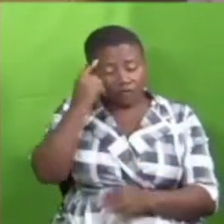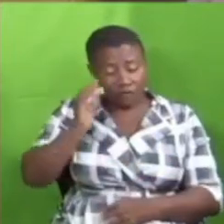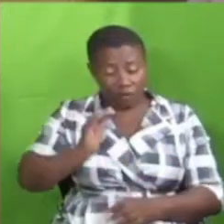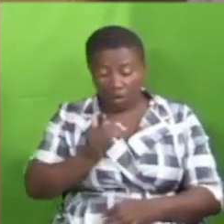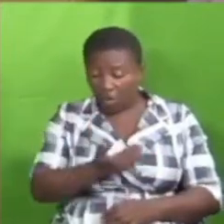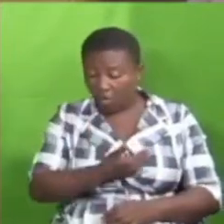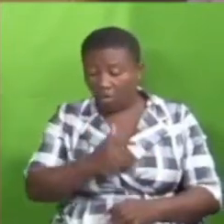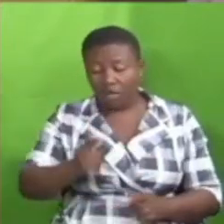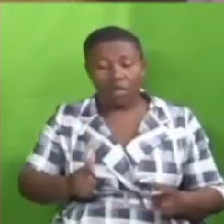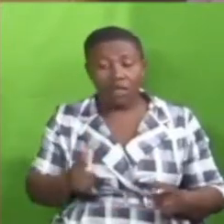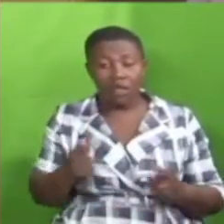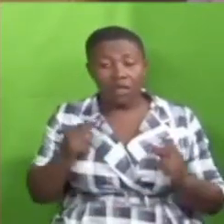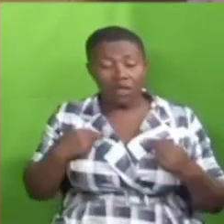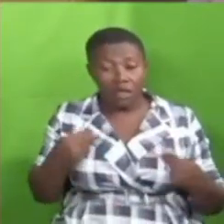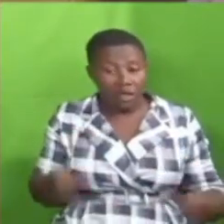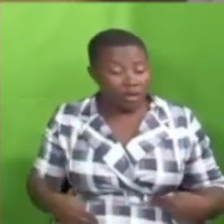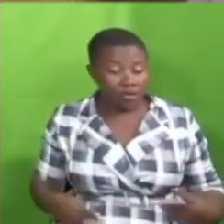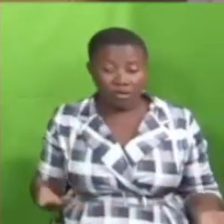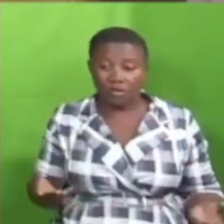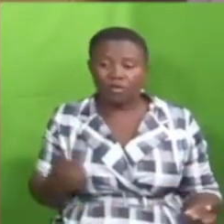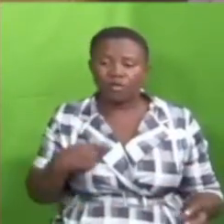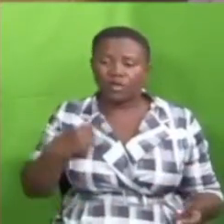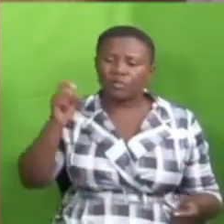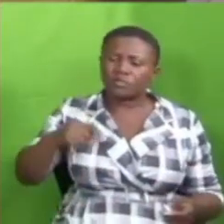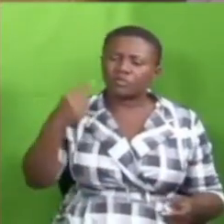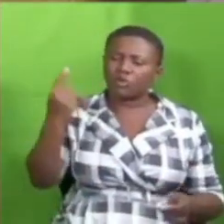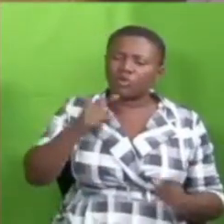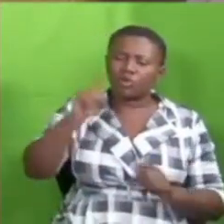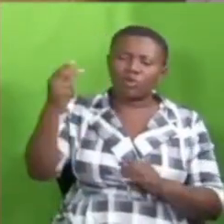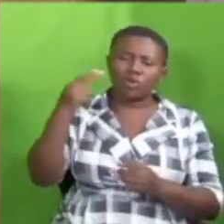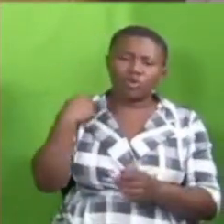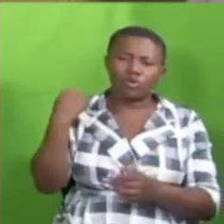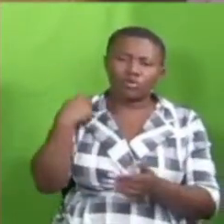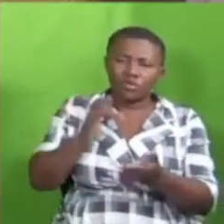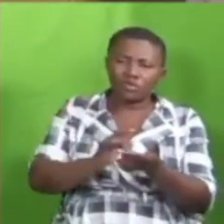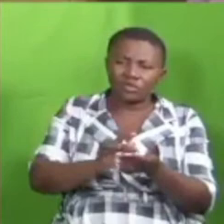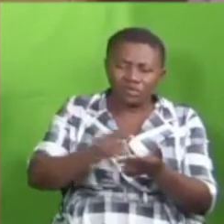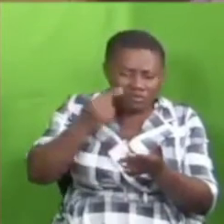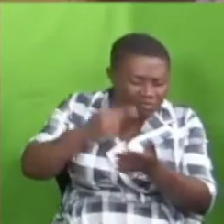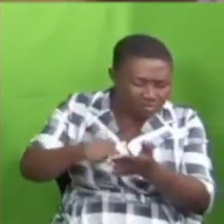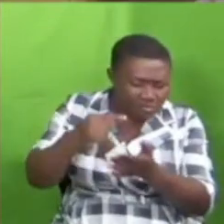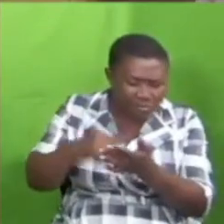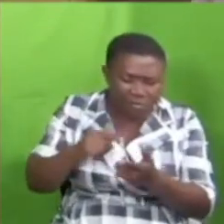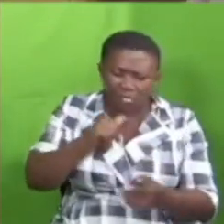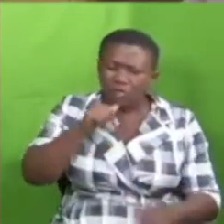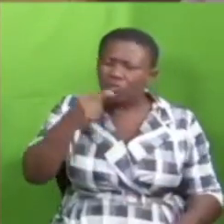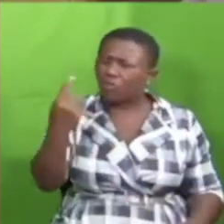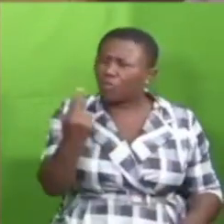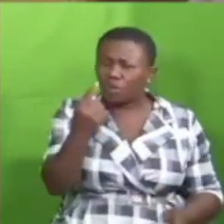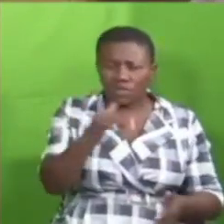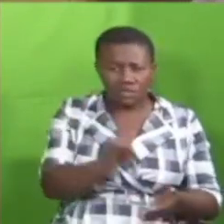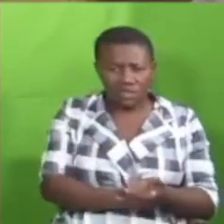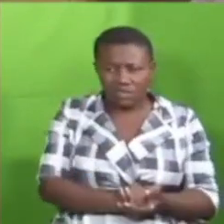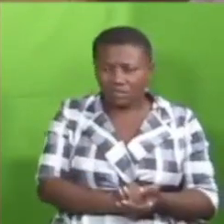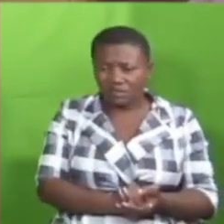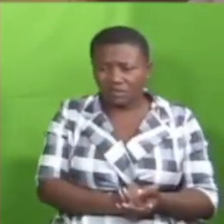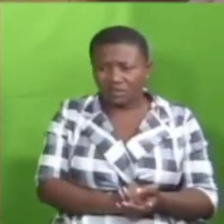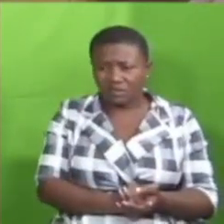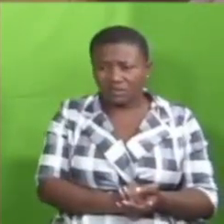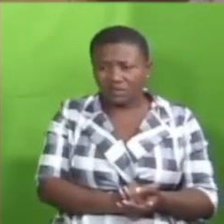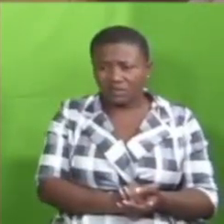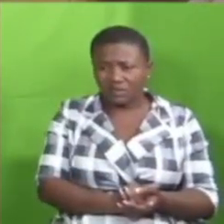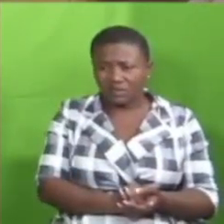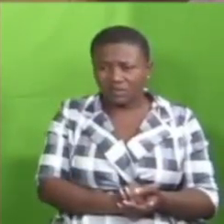sisters. Let's do a thorough medical checkup. I know it's not only the medical checkups that will make